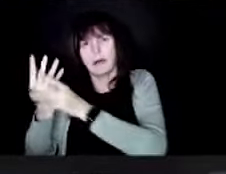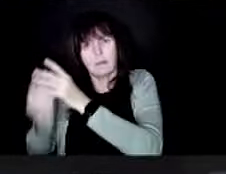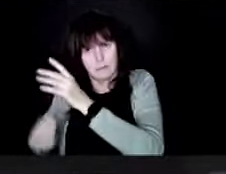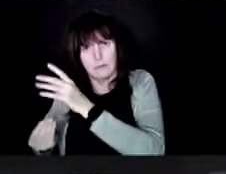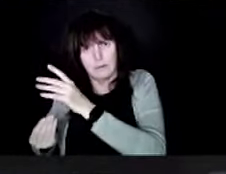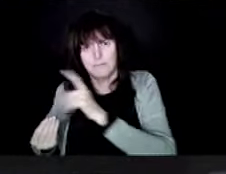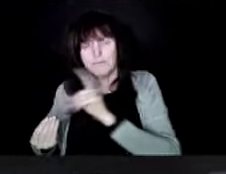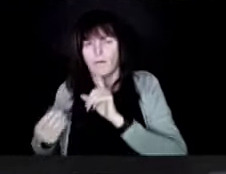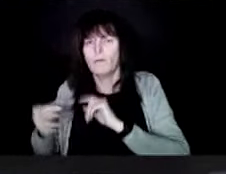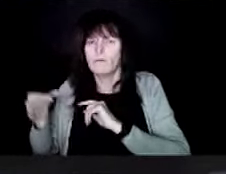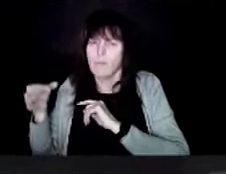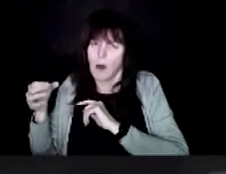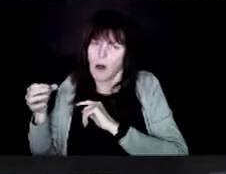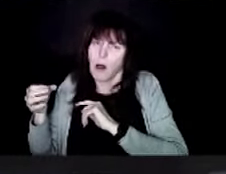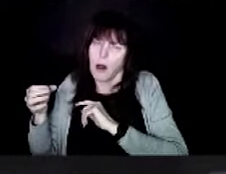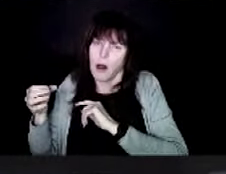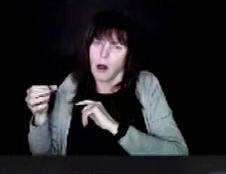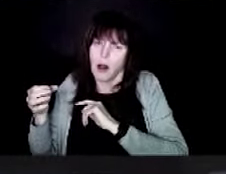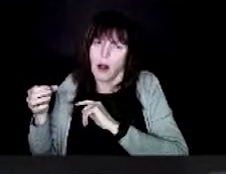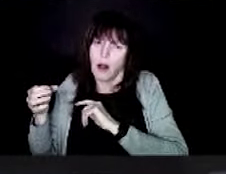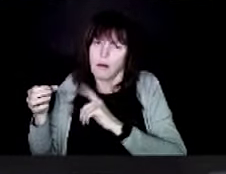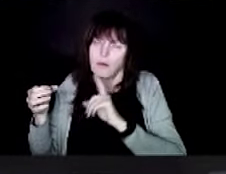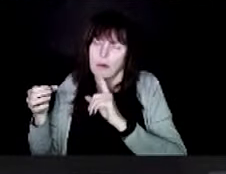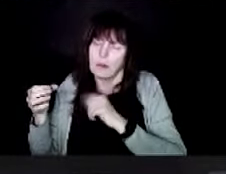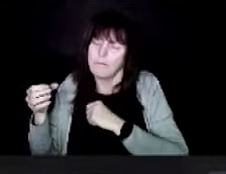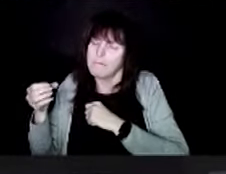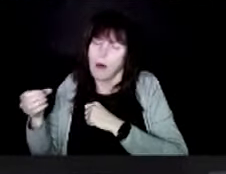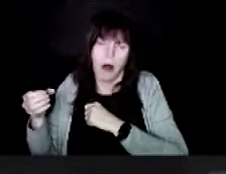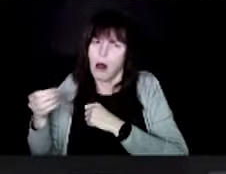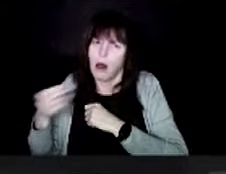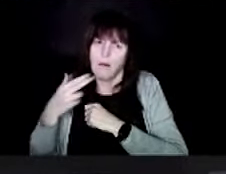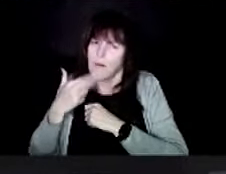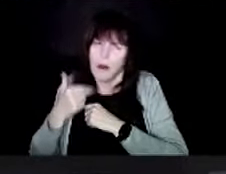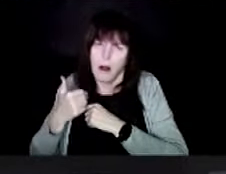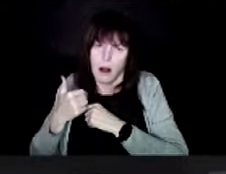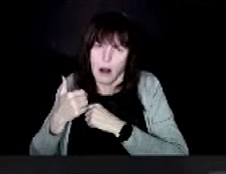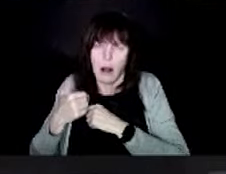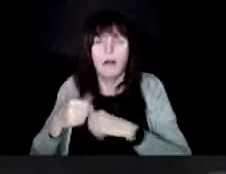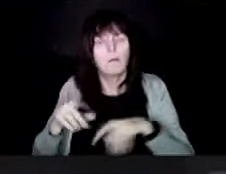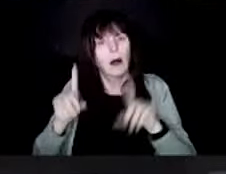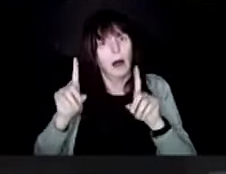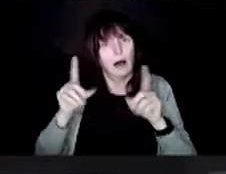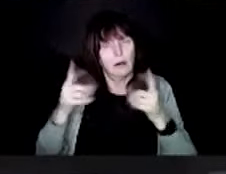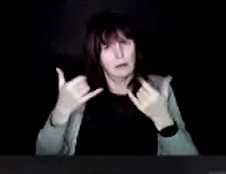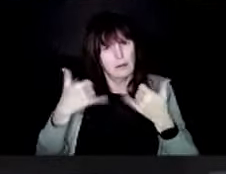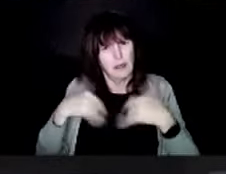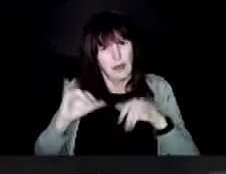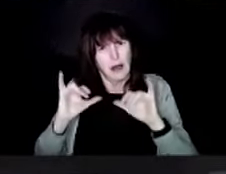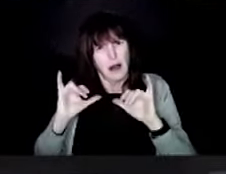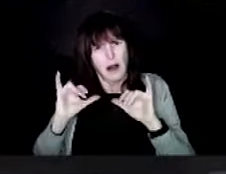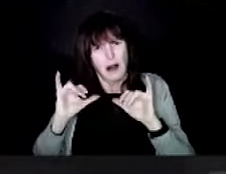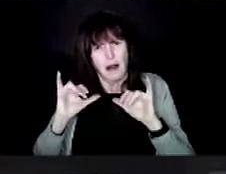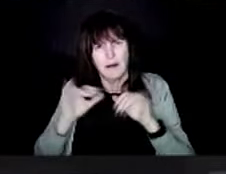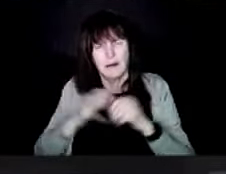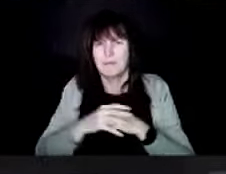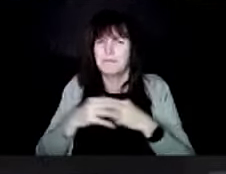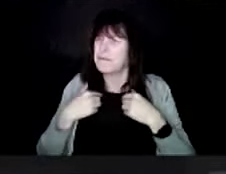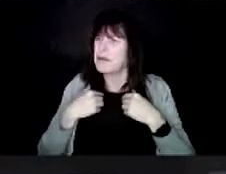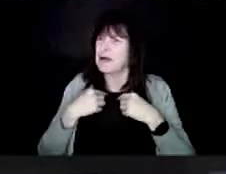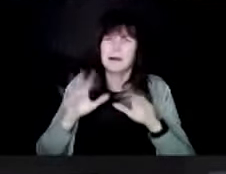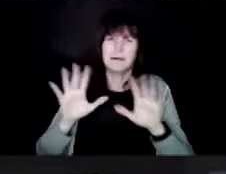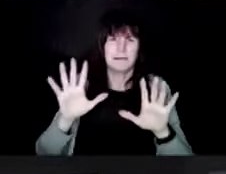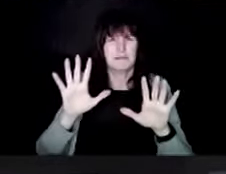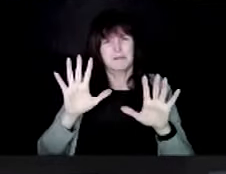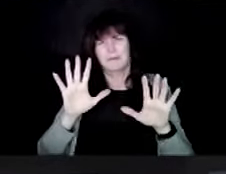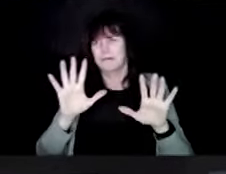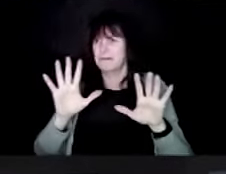number is still a significant number of deaths. So I hate talking about death without recognizing